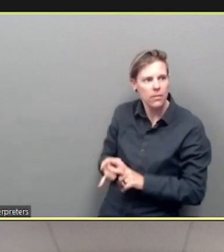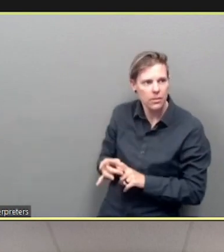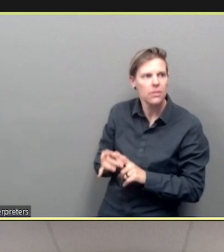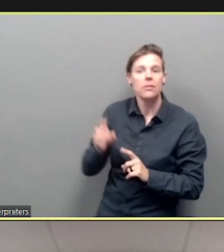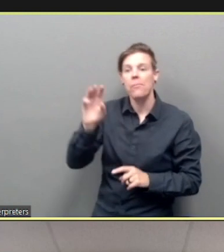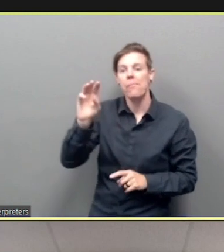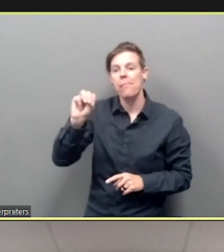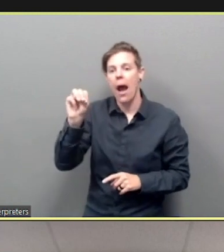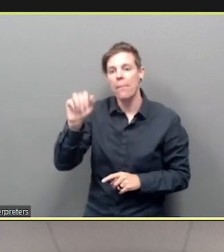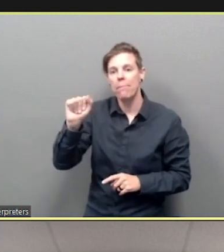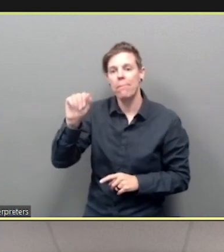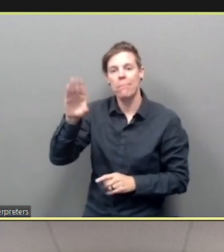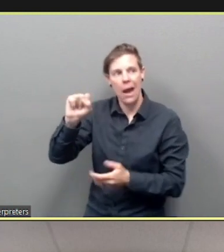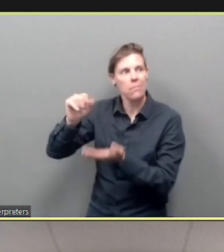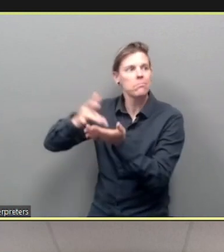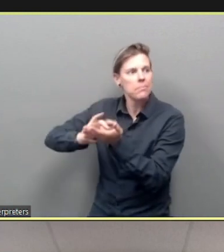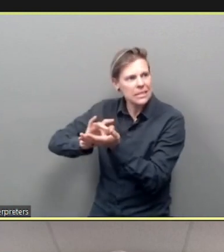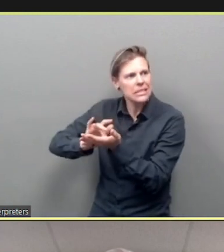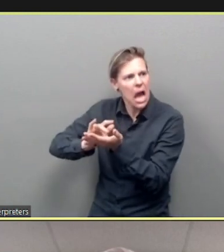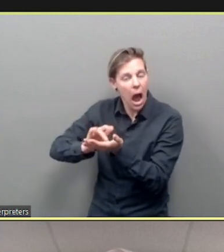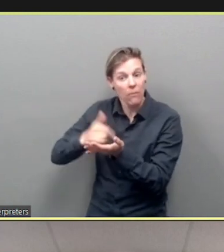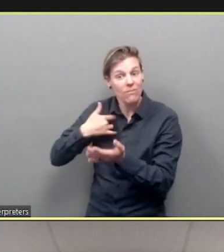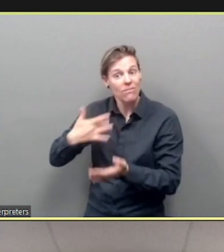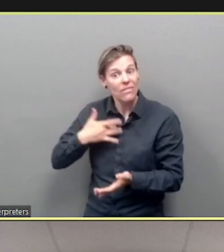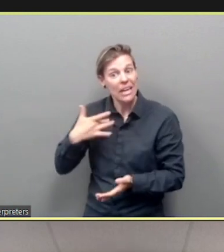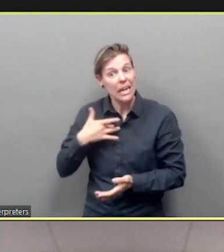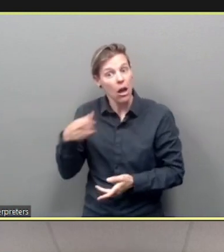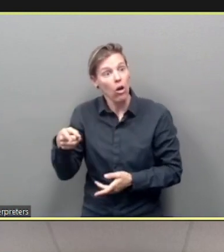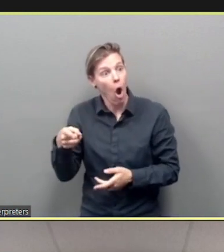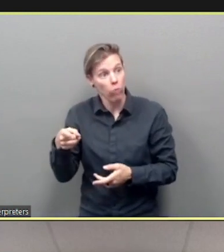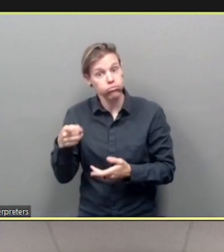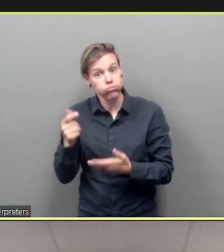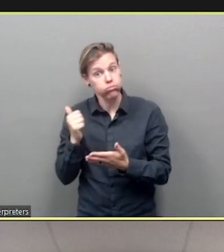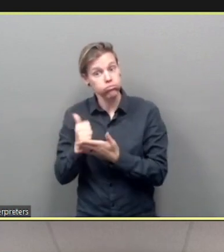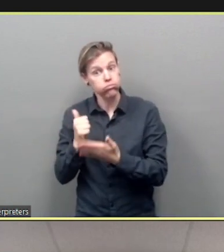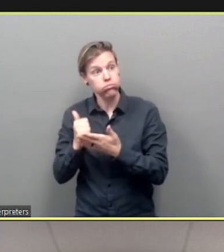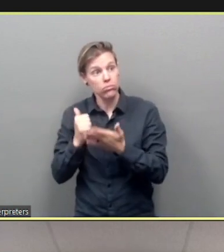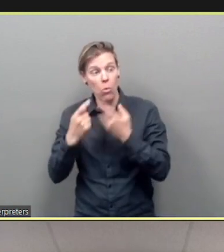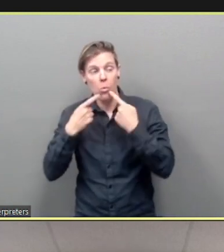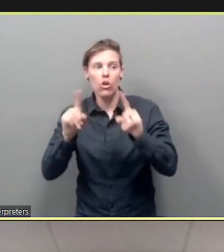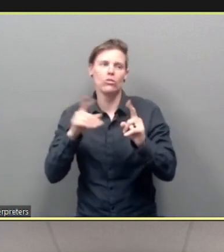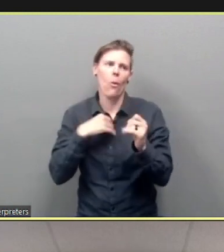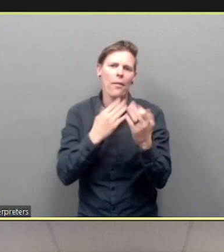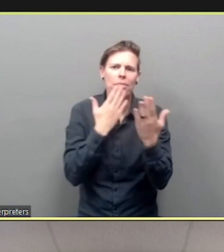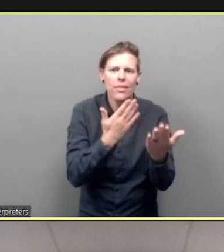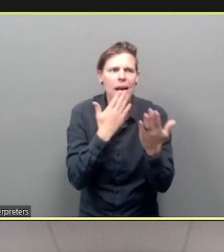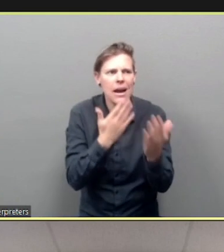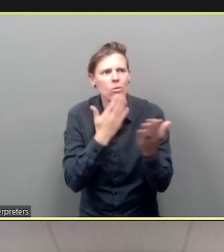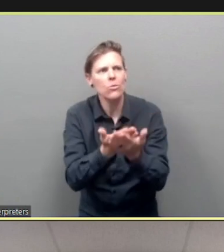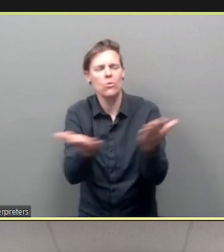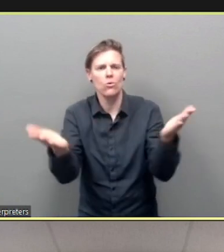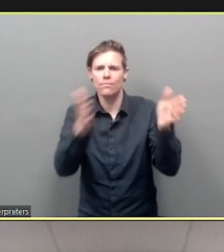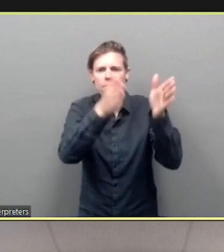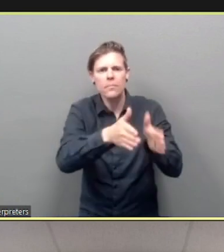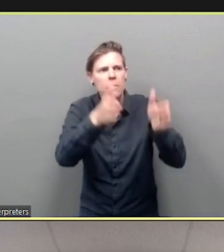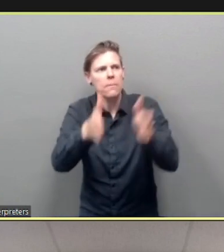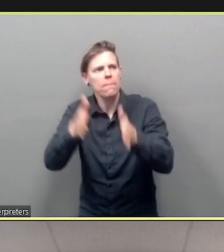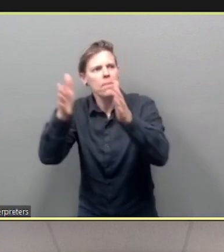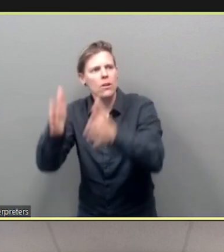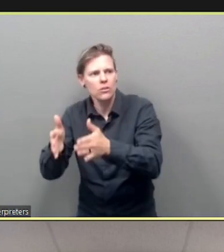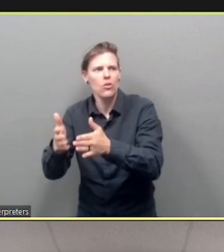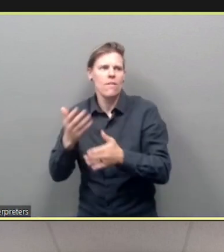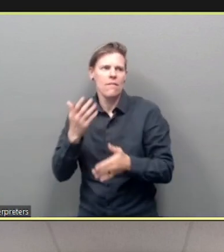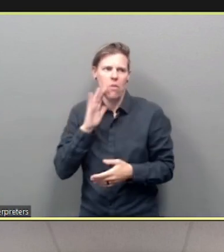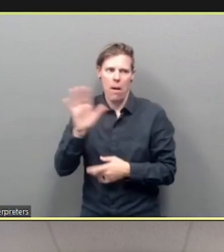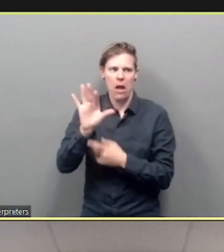really successful in convincing all of you to do that. So thanks to every single person who's done that. 950 treatments a